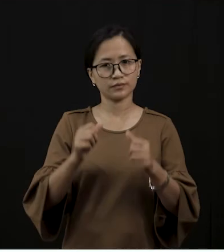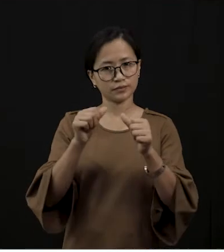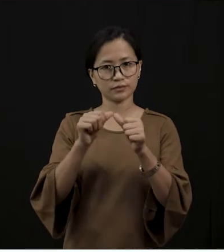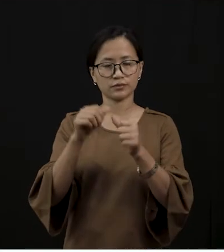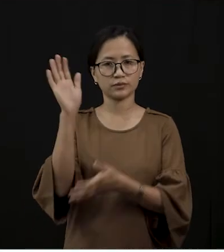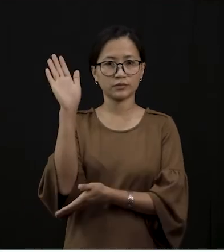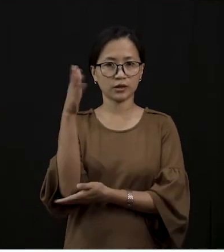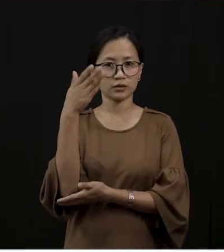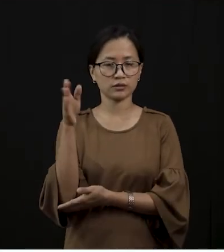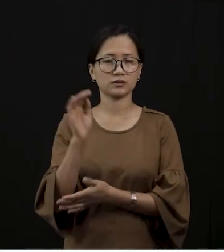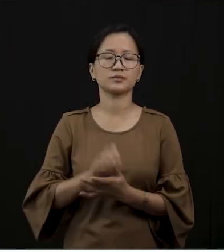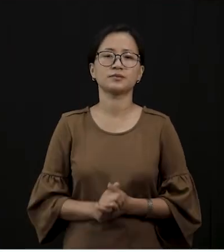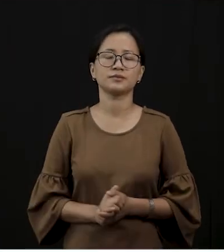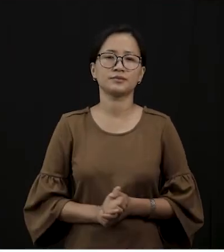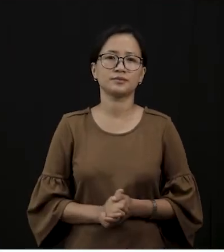is,